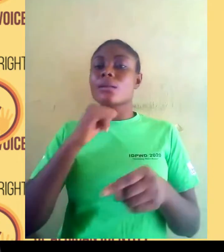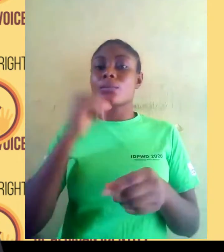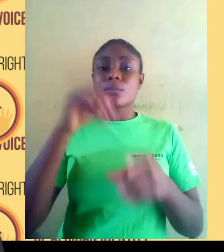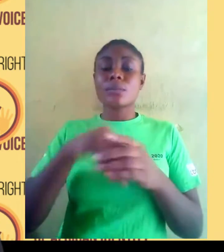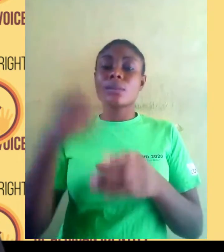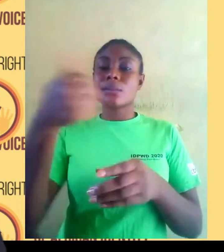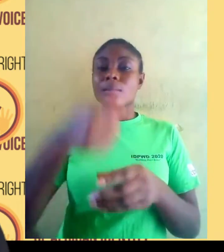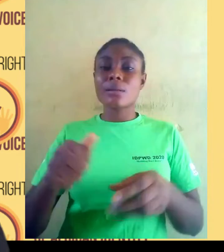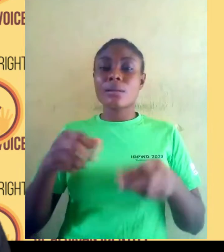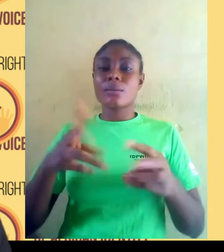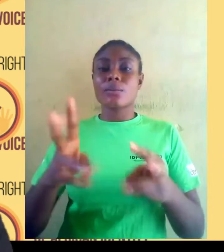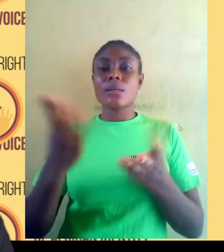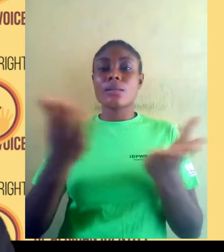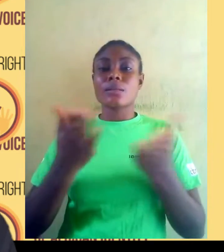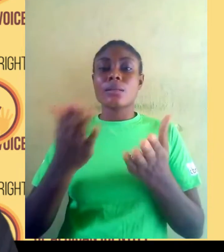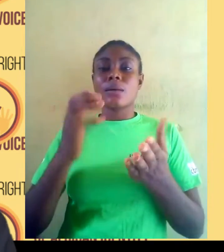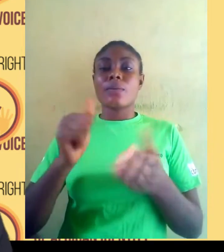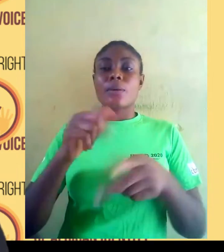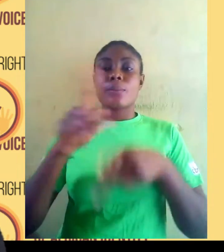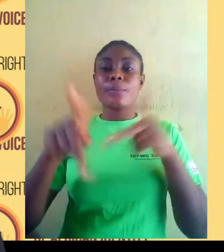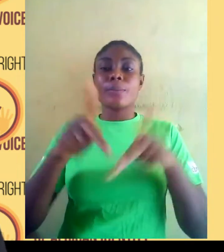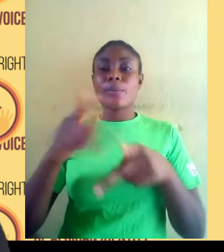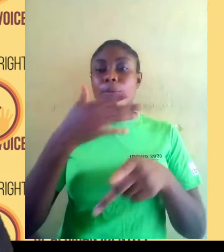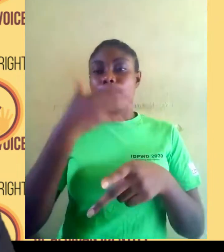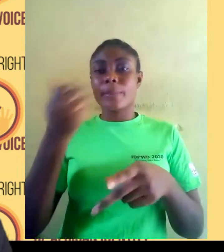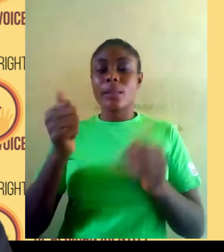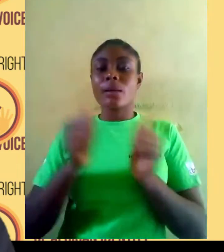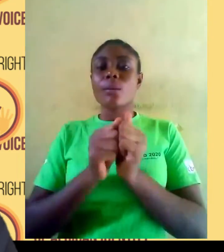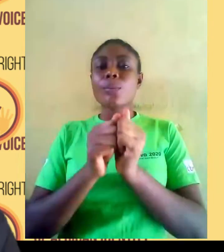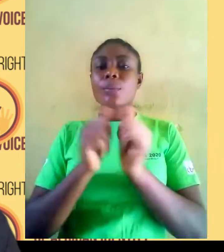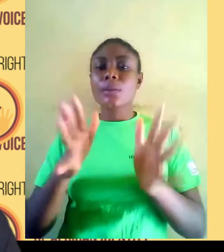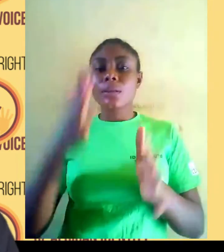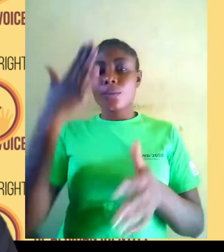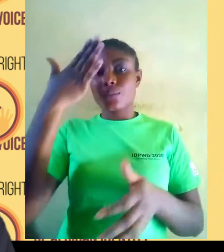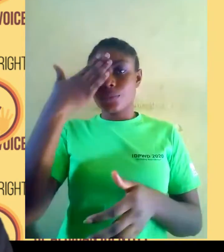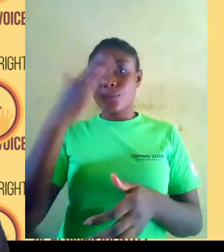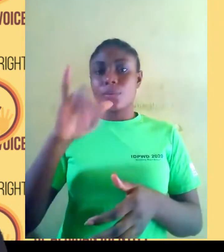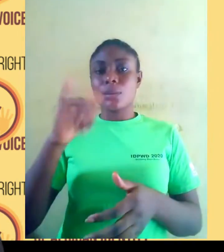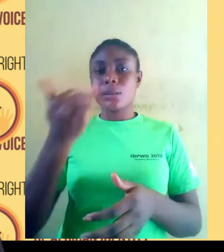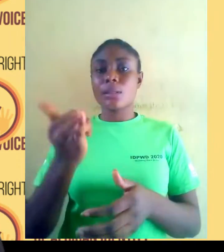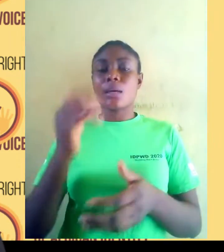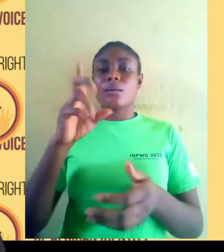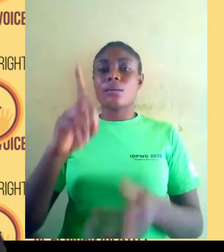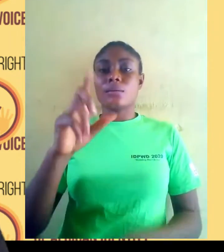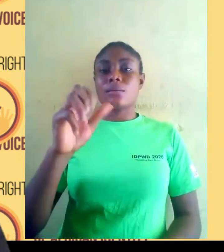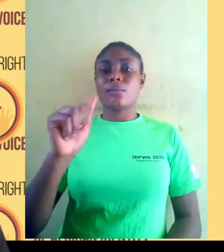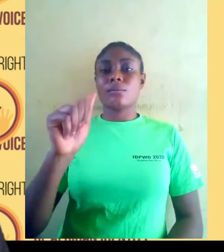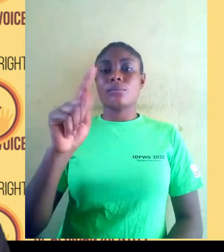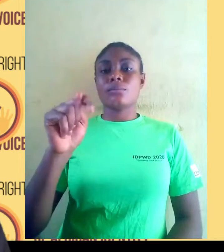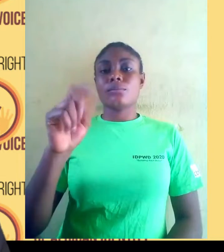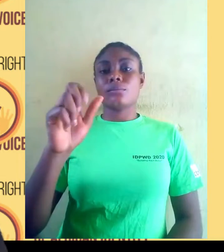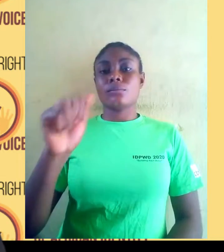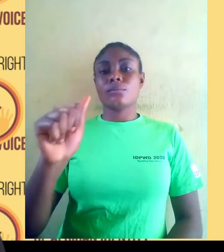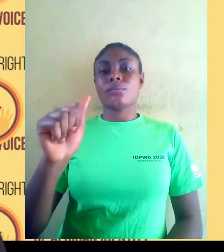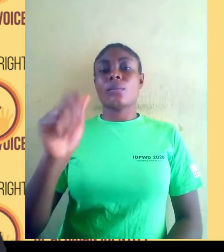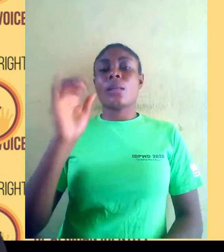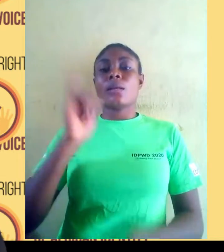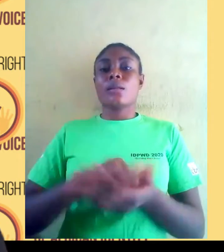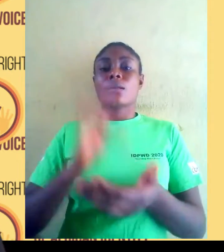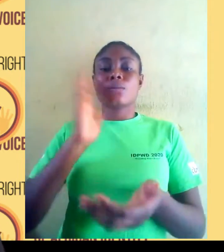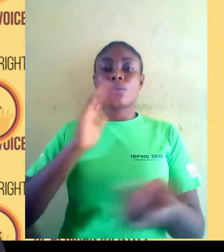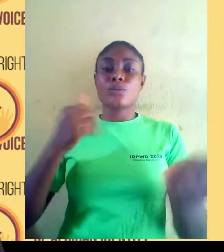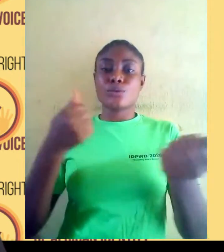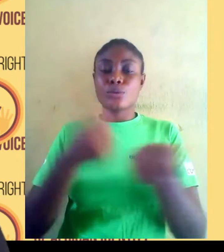any way serve a people better without knowing their demography, without seeing the data that will